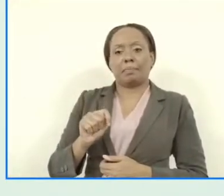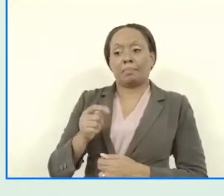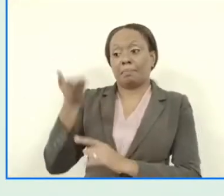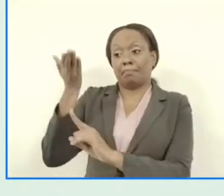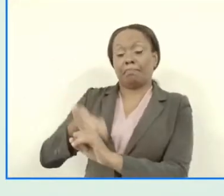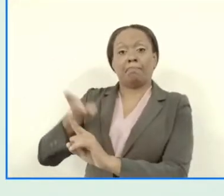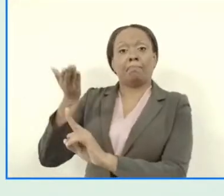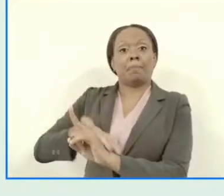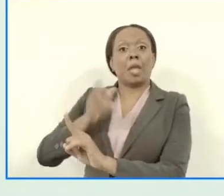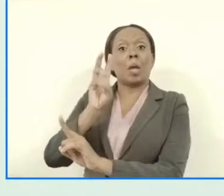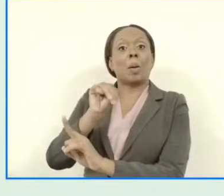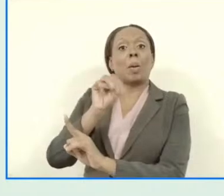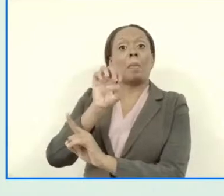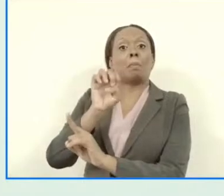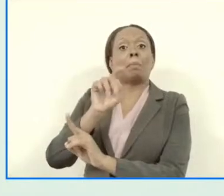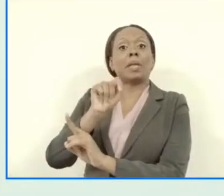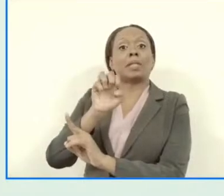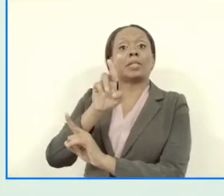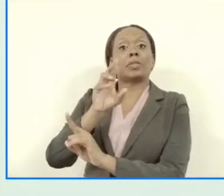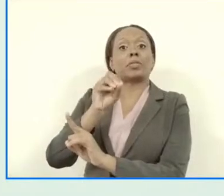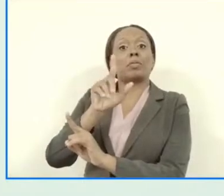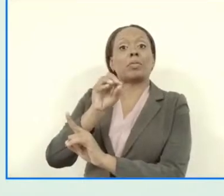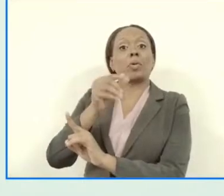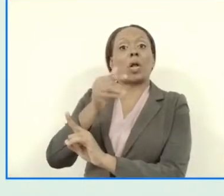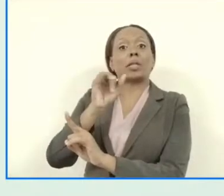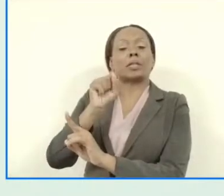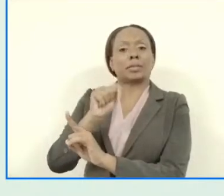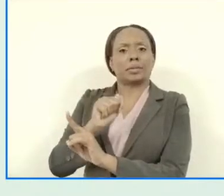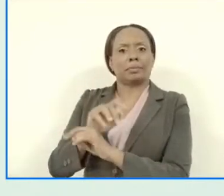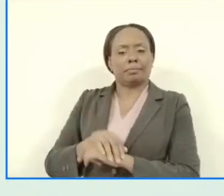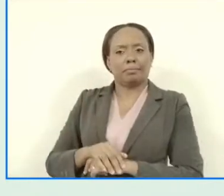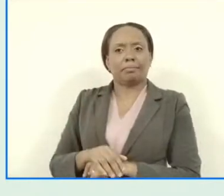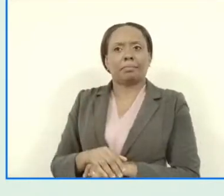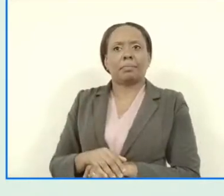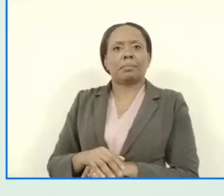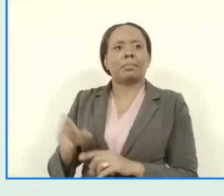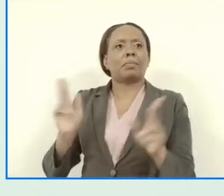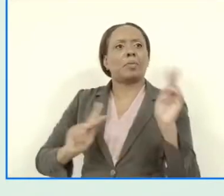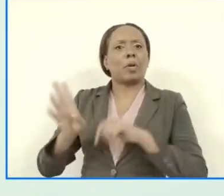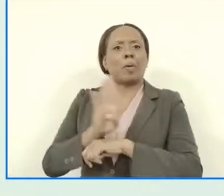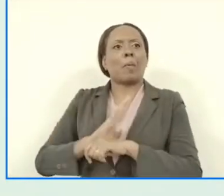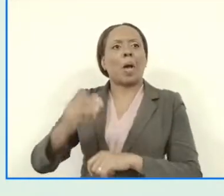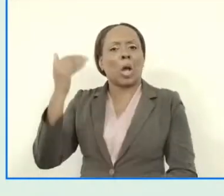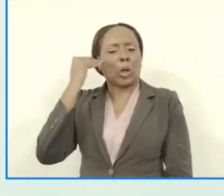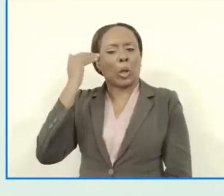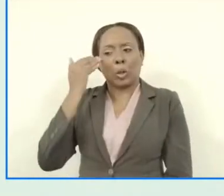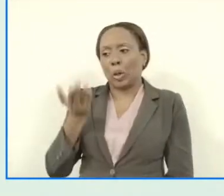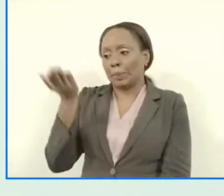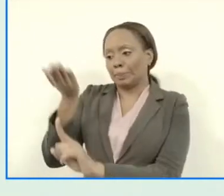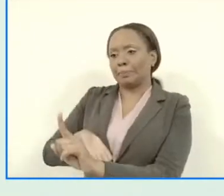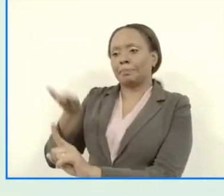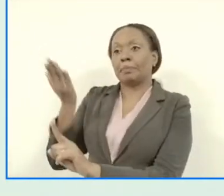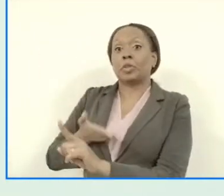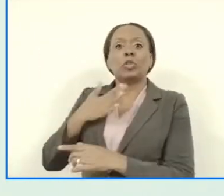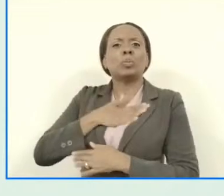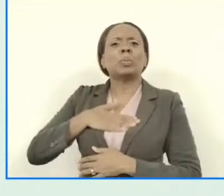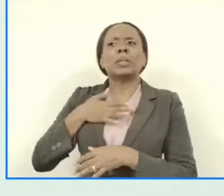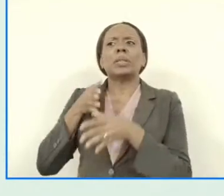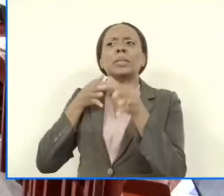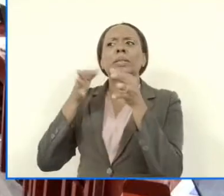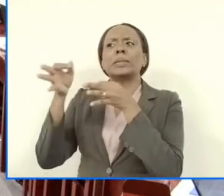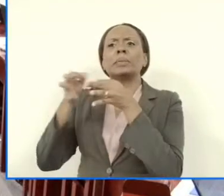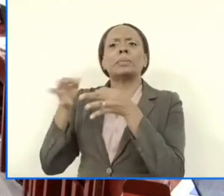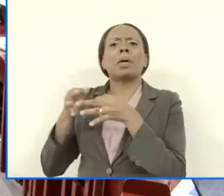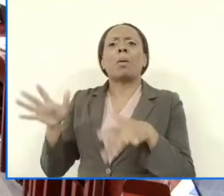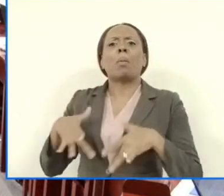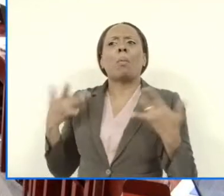warning was given, and a man for whom Barbados is very, very familiar with at this point in time. So Sabu, can you please explain what